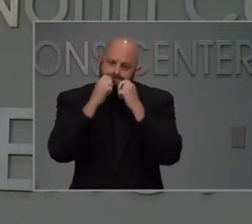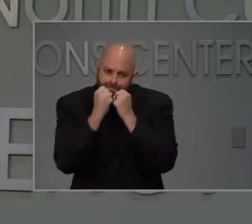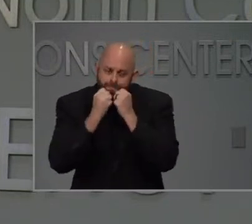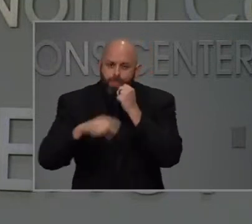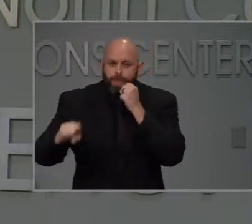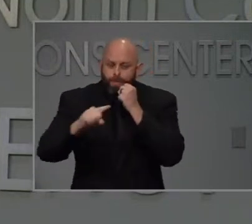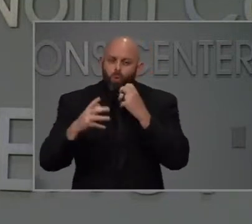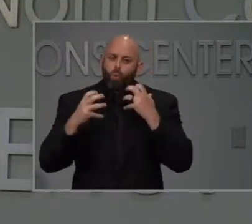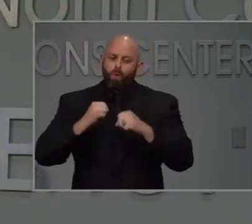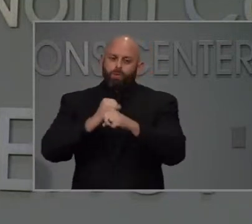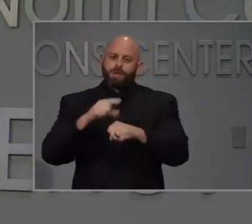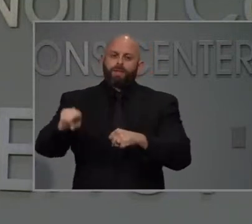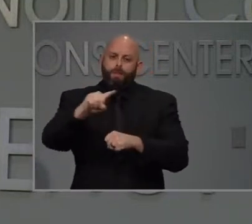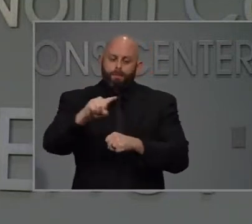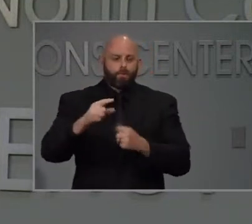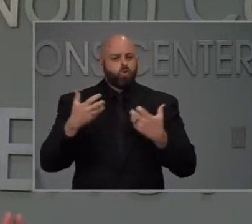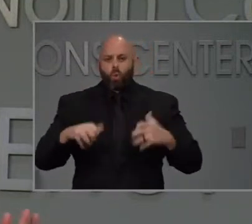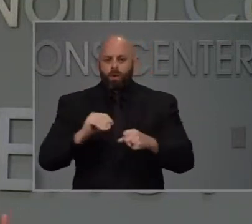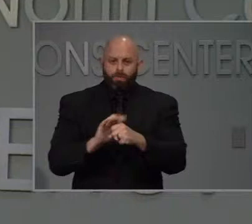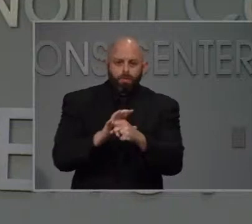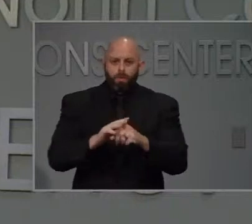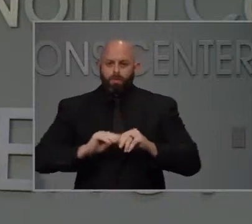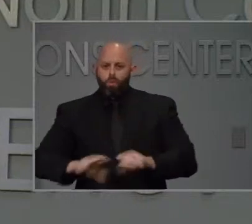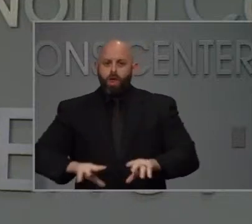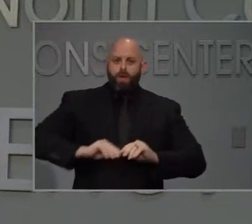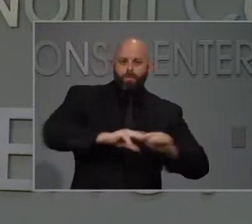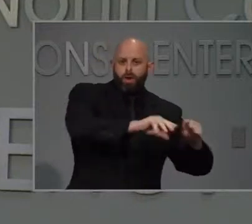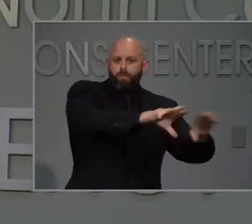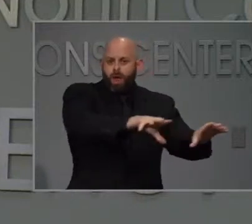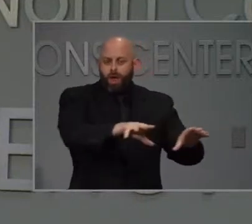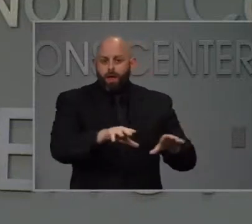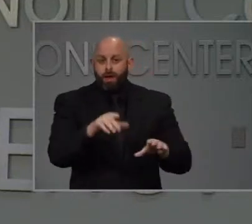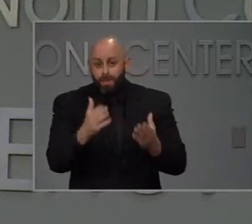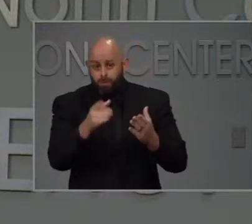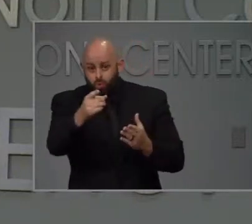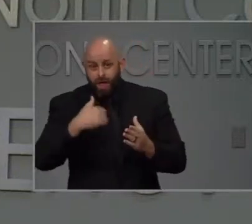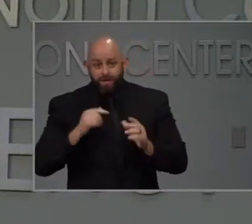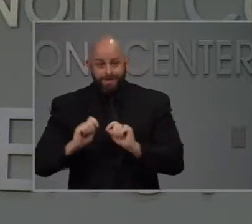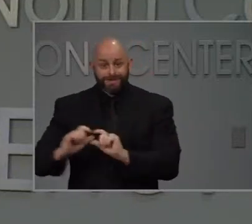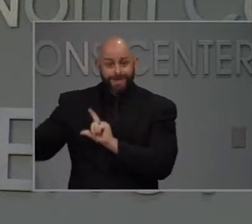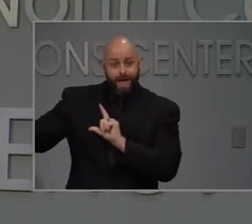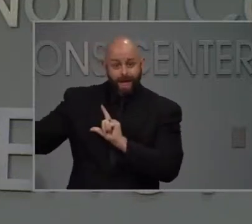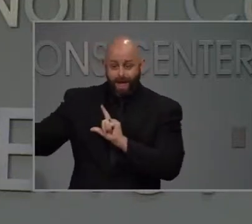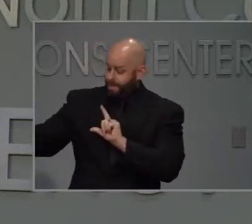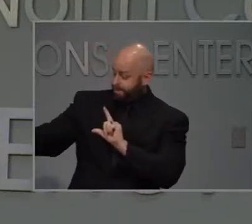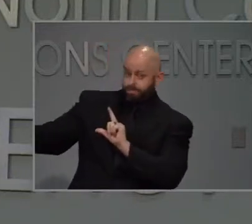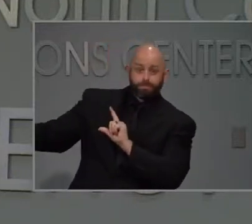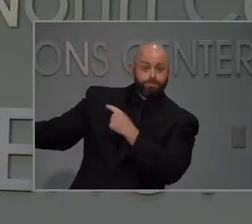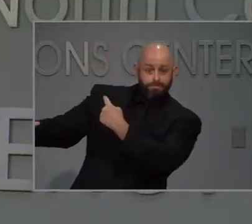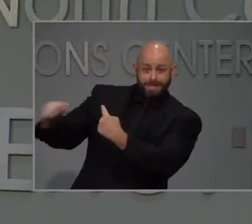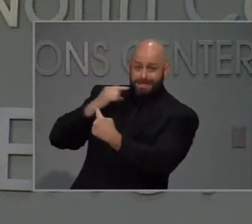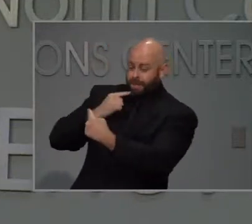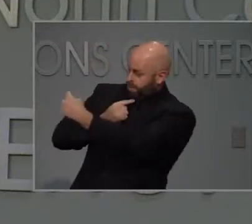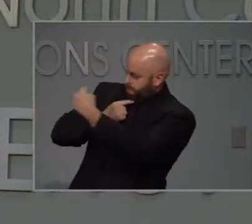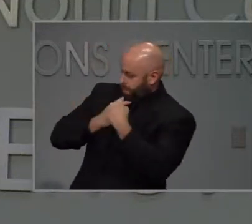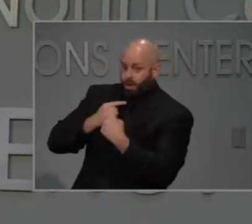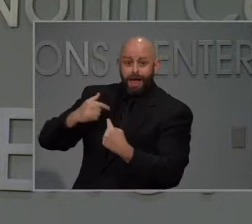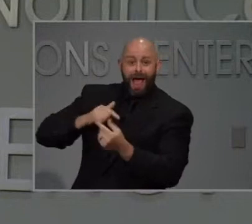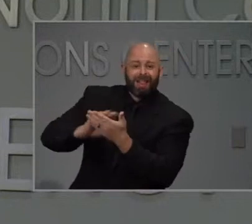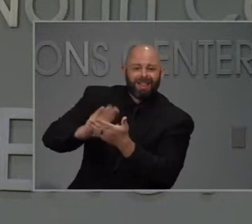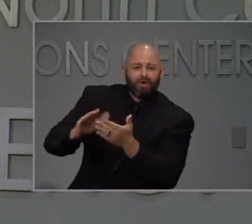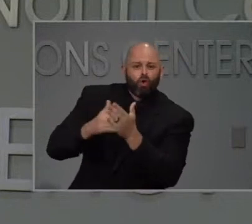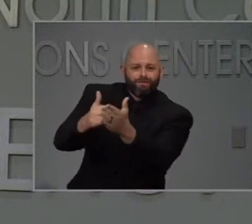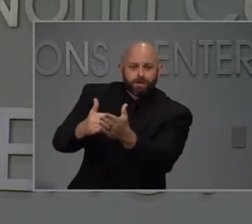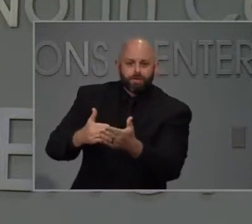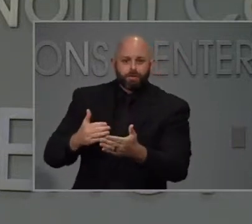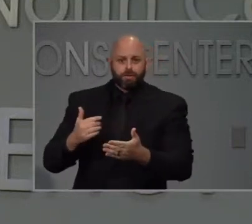customer. You want to make sure that it's safe. We want you to put up signs saying that you're disinfecting frequently. We want you to put markings on